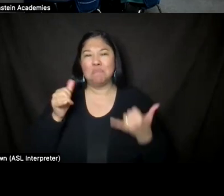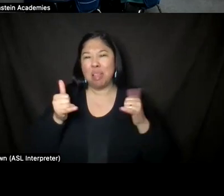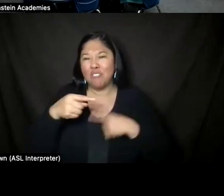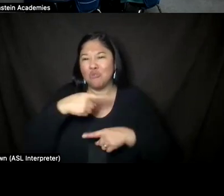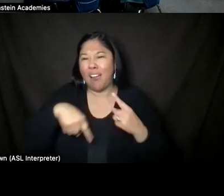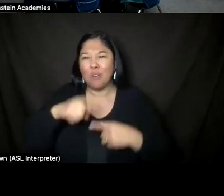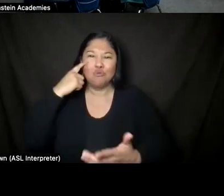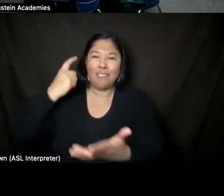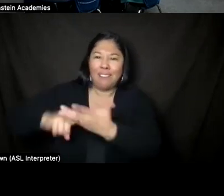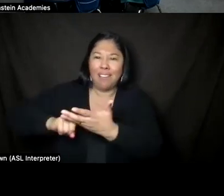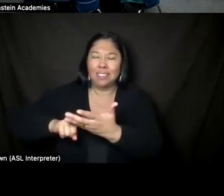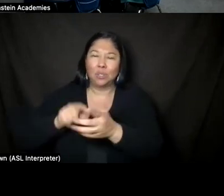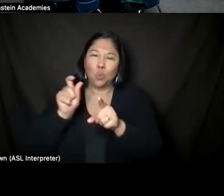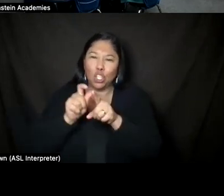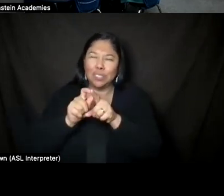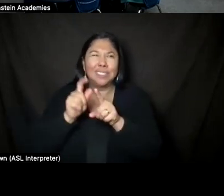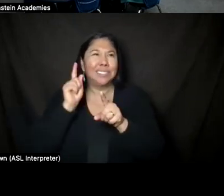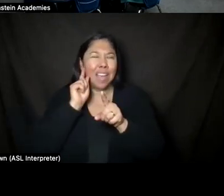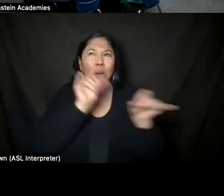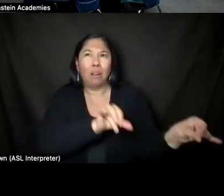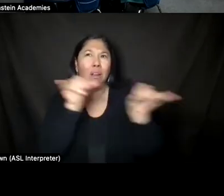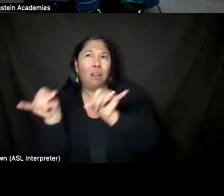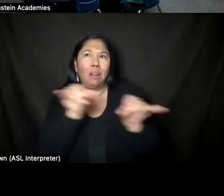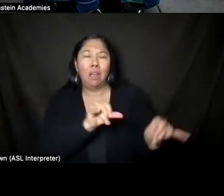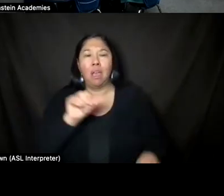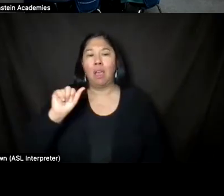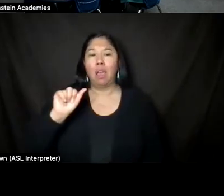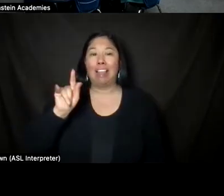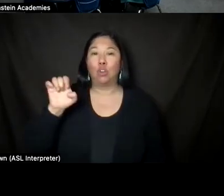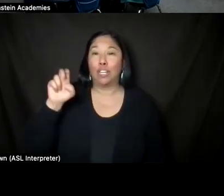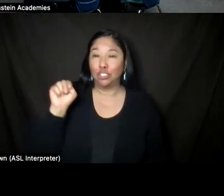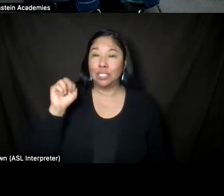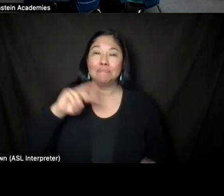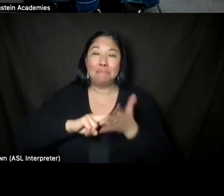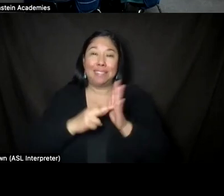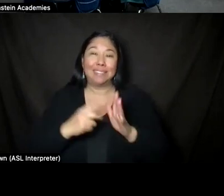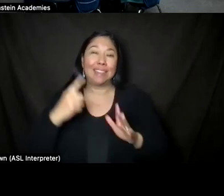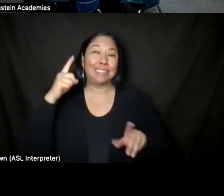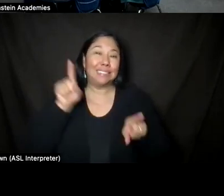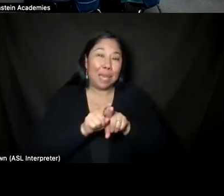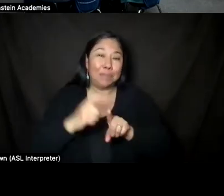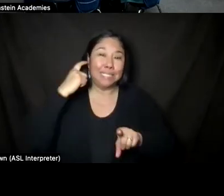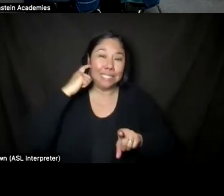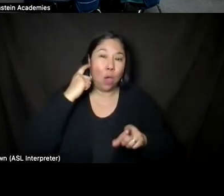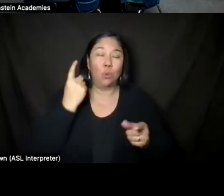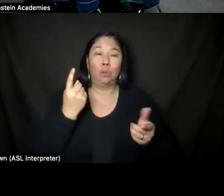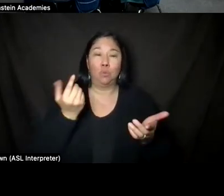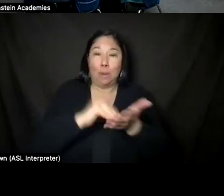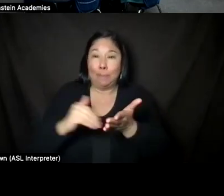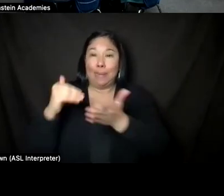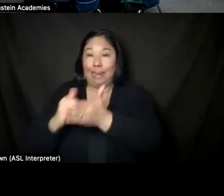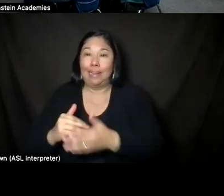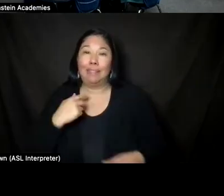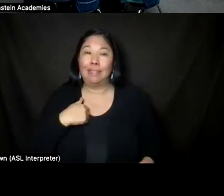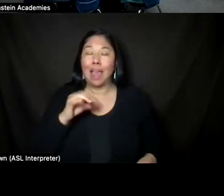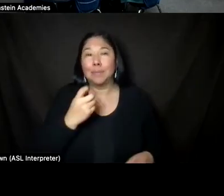recognize rhyming words. Alliteration is just where you have the same sound repeated. So like a tongue twister, like Peter Piper picked a